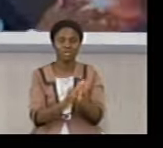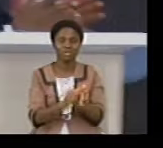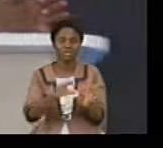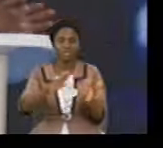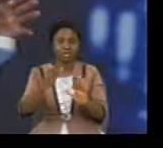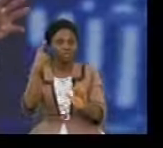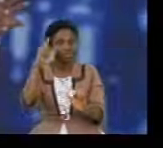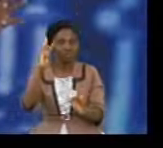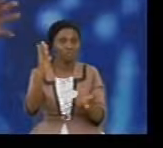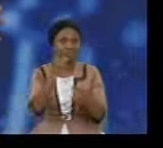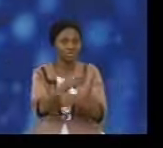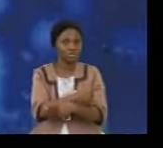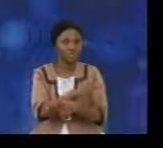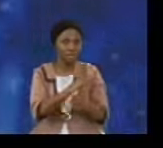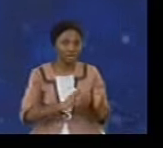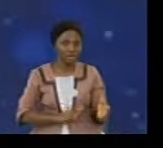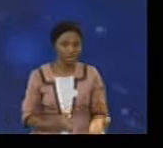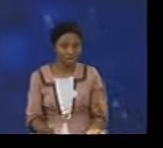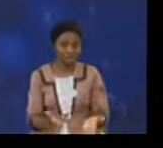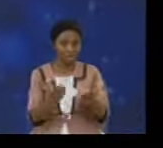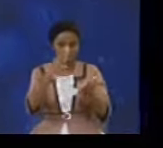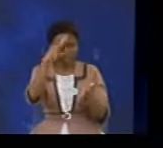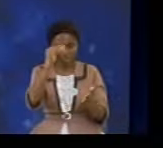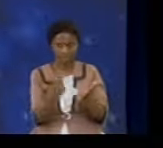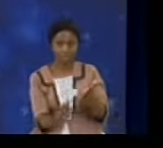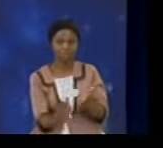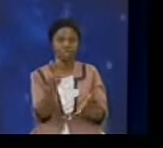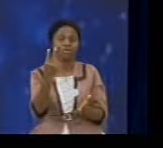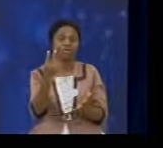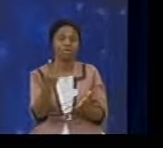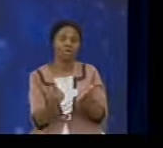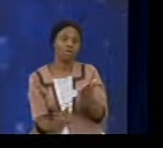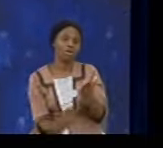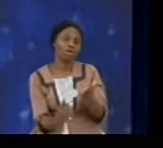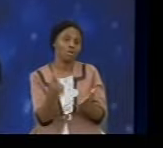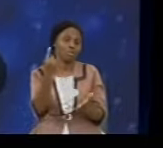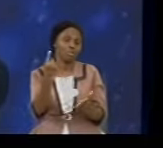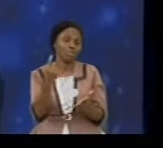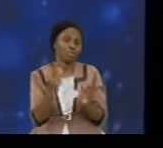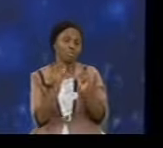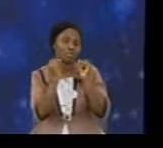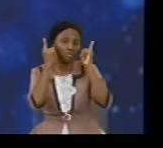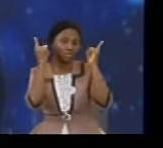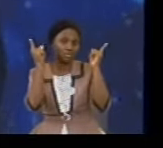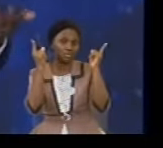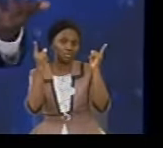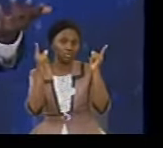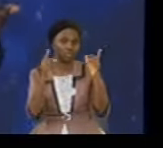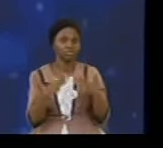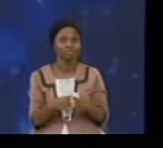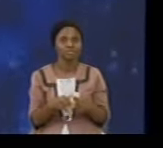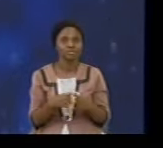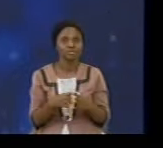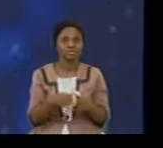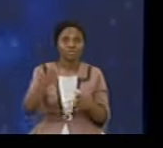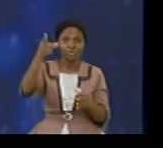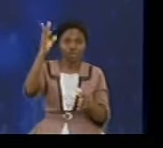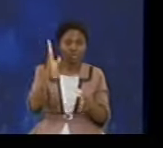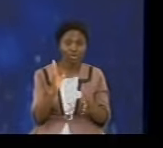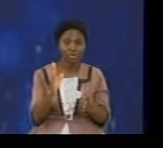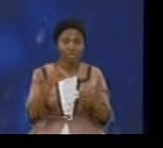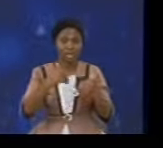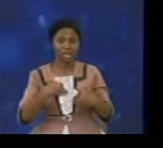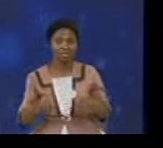up, God bearing them witness. Both were